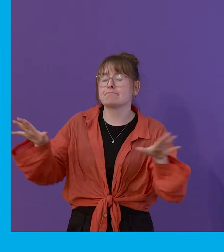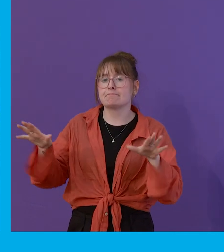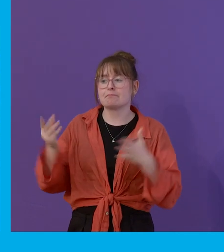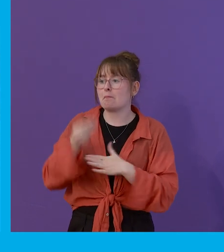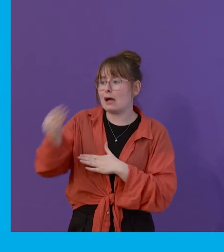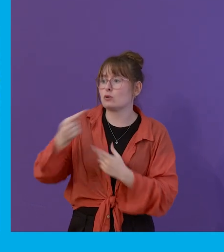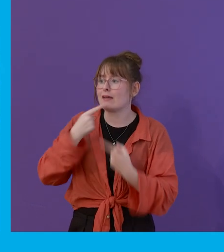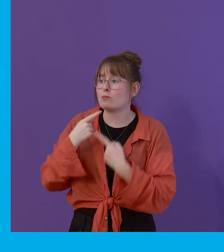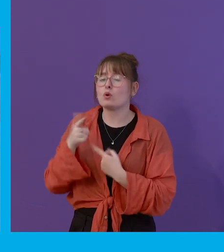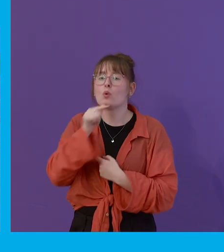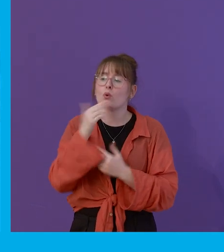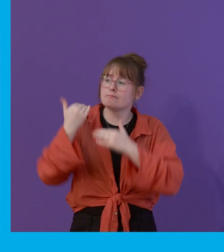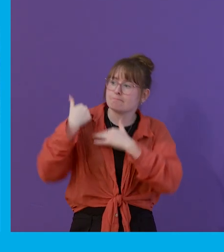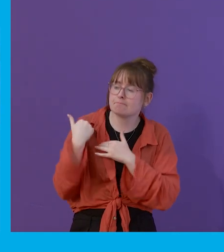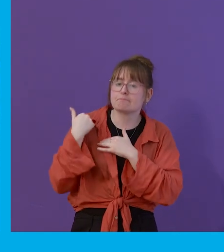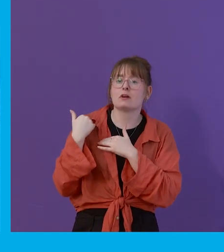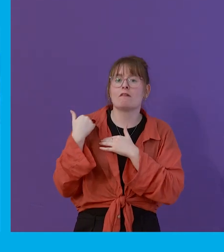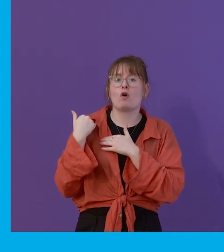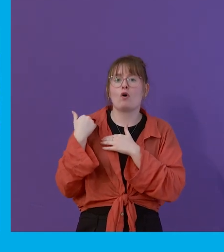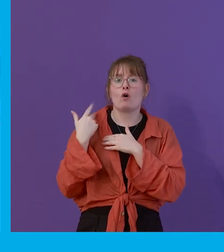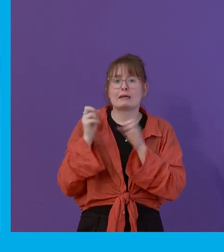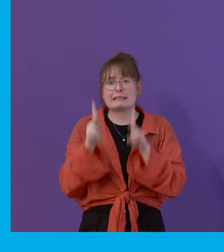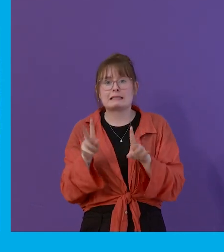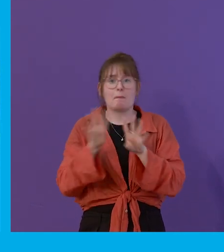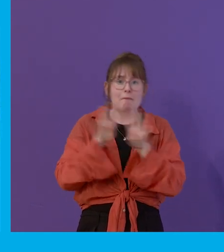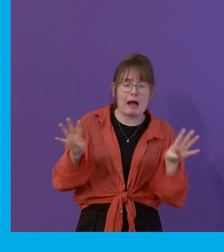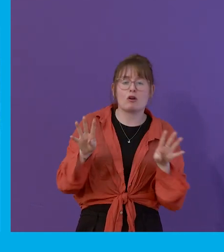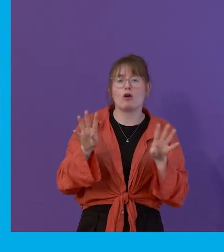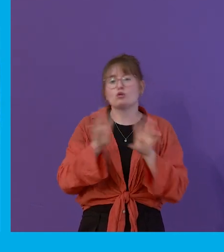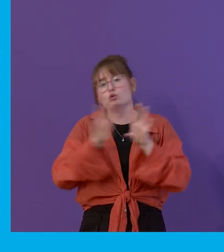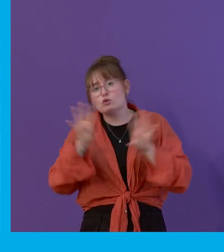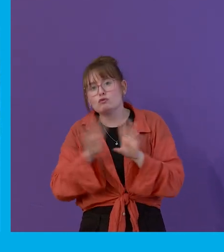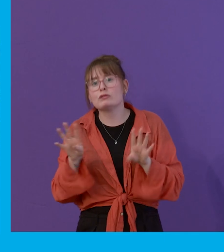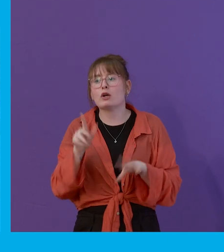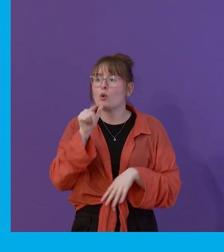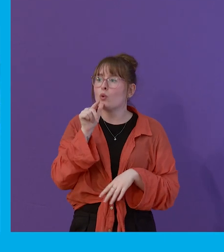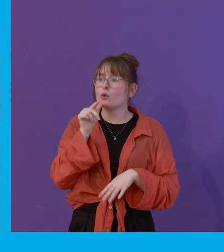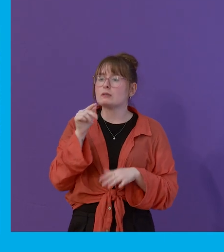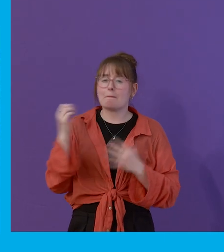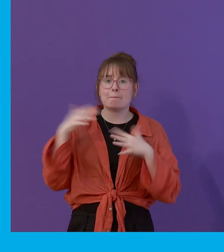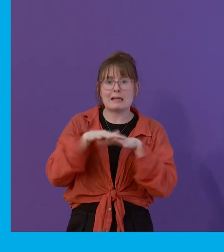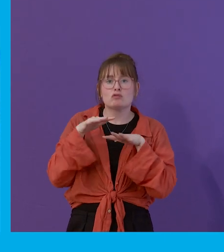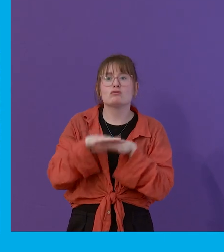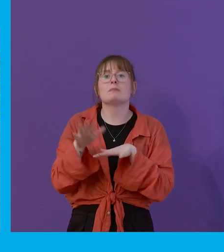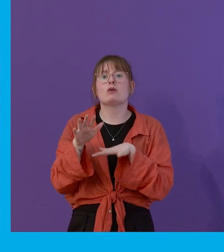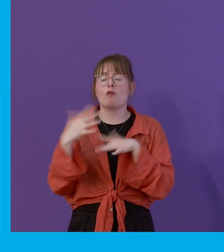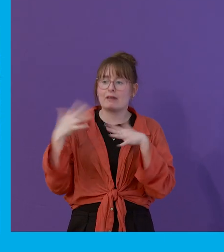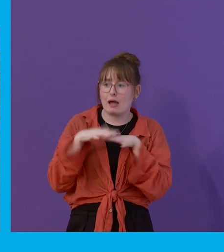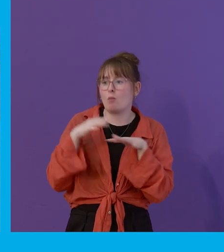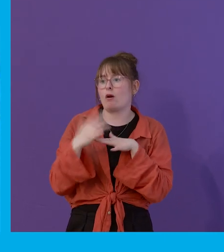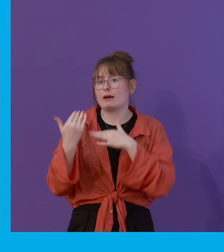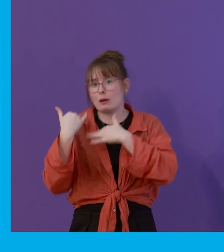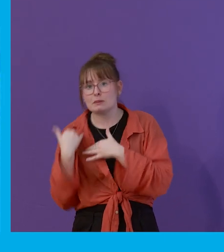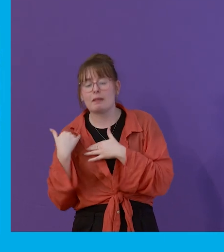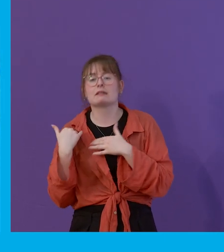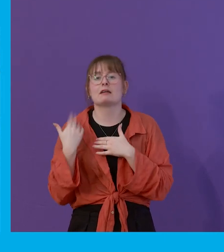have accountability from a citizens panel or a citizens jury? How do you have a mainstreaming of the mechanisms of accountability and delivery